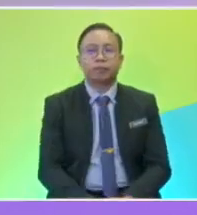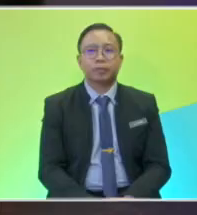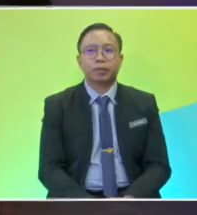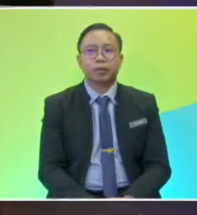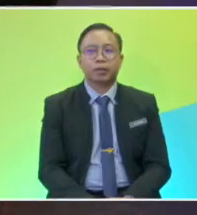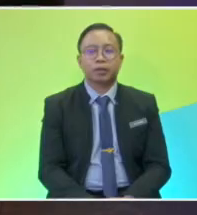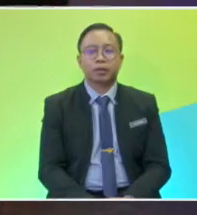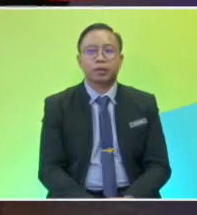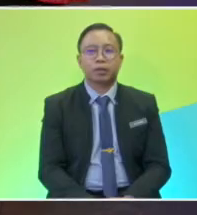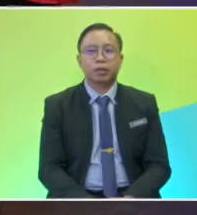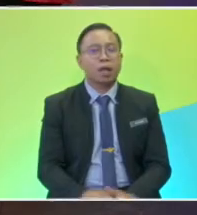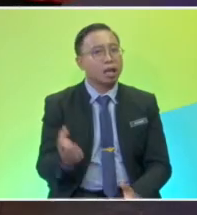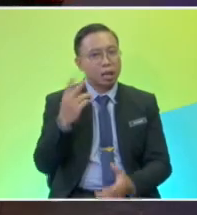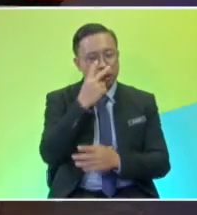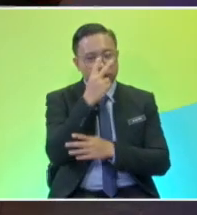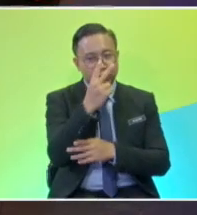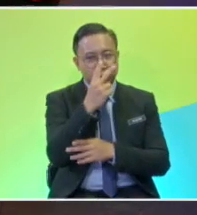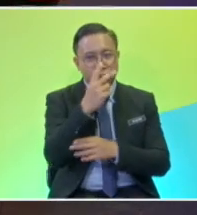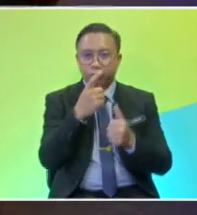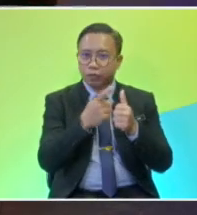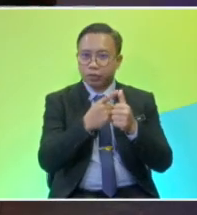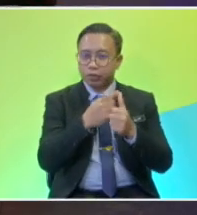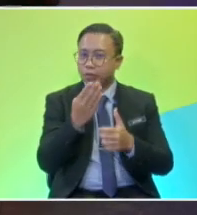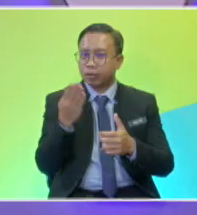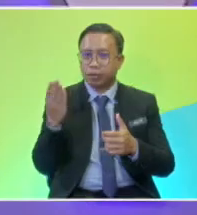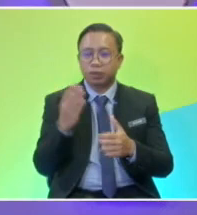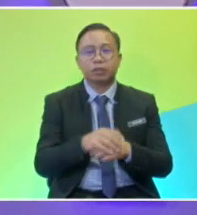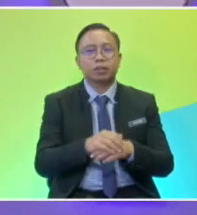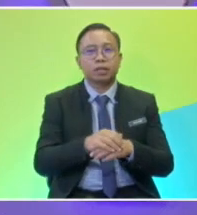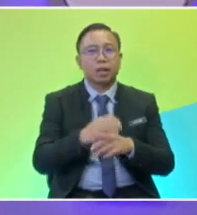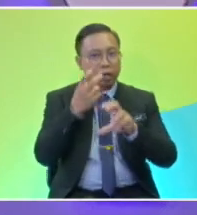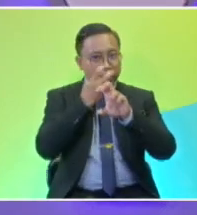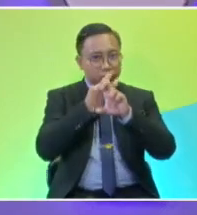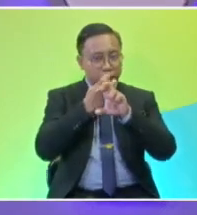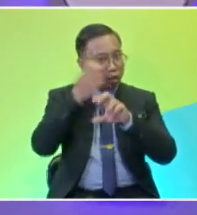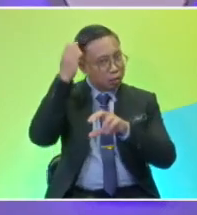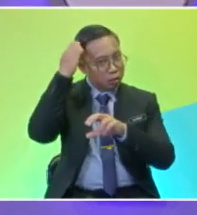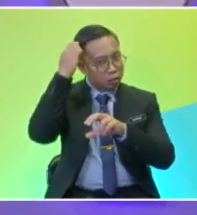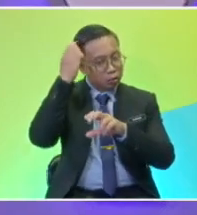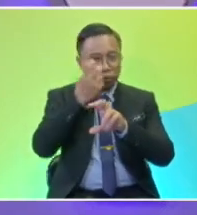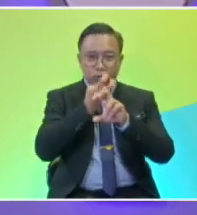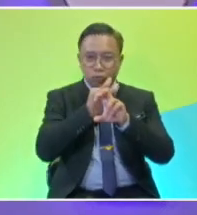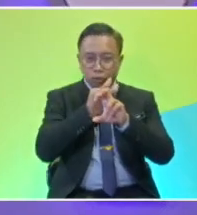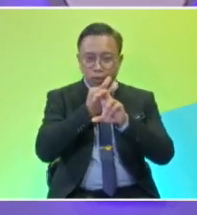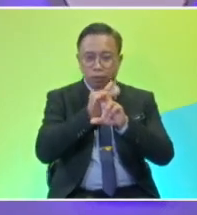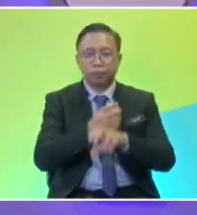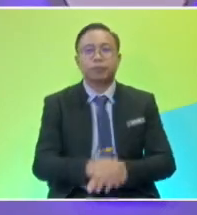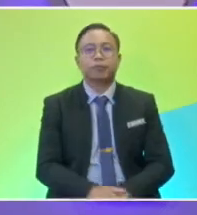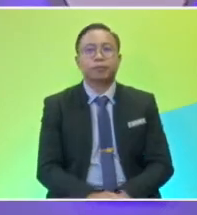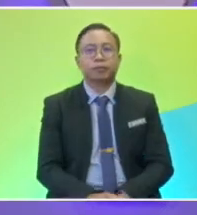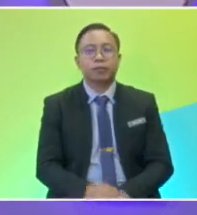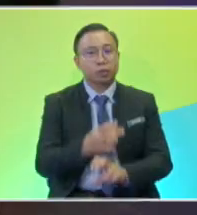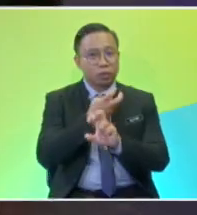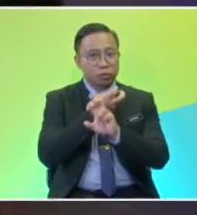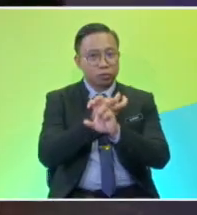Okay, let's have a look for the first thing, skull. Okay, do you know where the skull is? Skull is